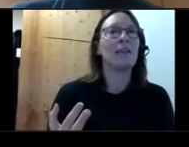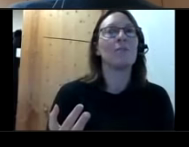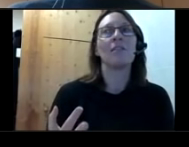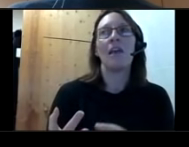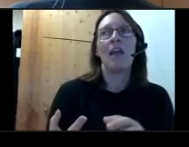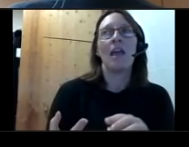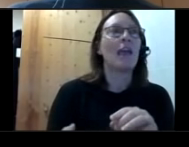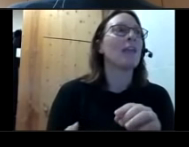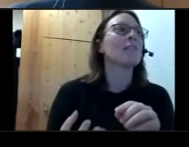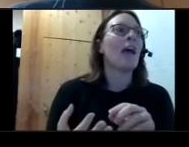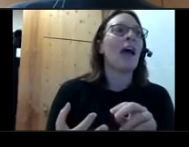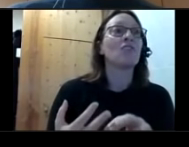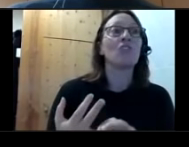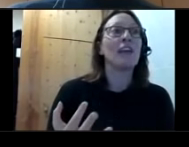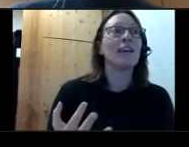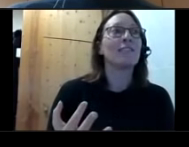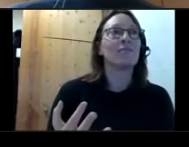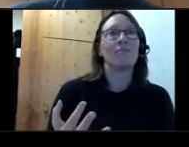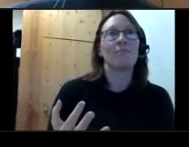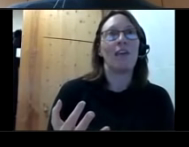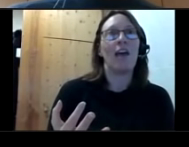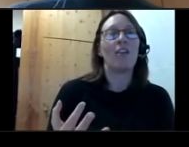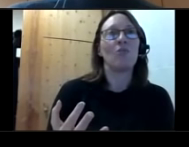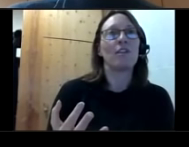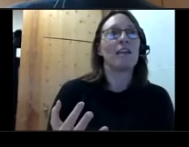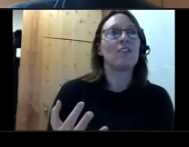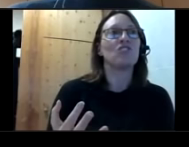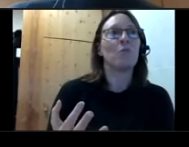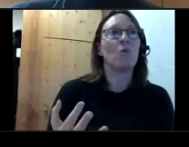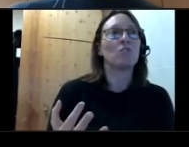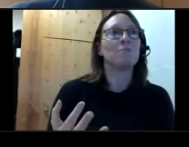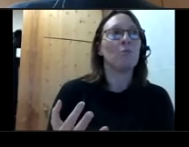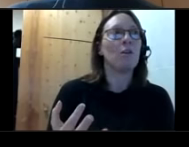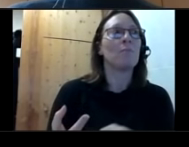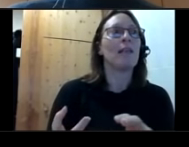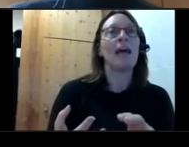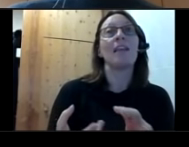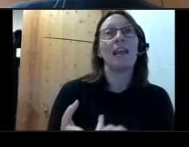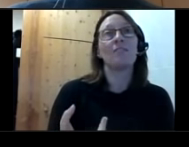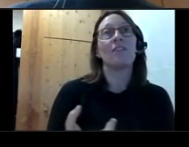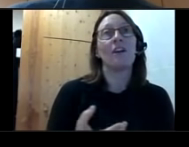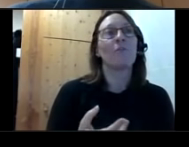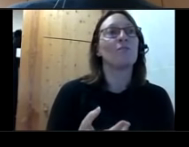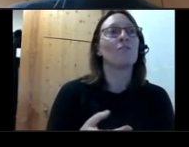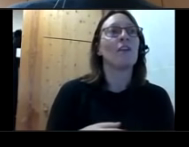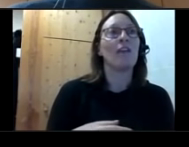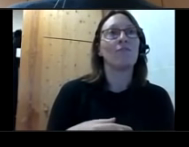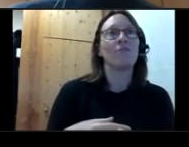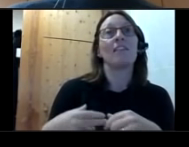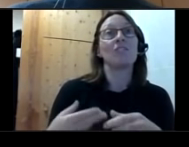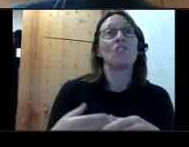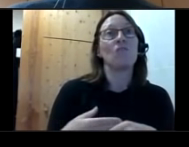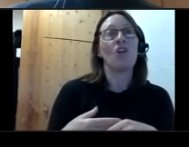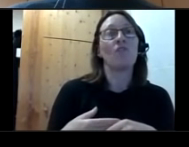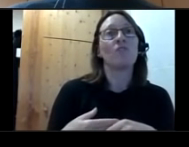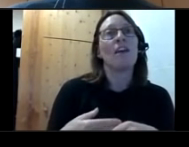accessibility statement is how to contact the organisation to purport problems, and a link to the government if